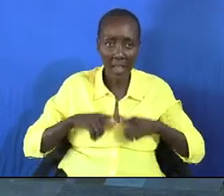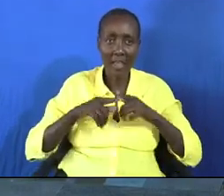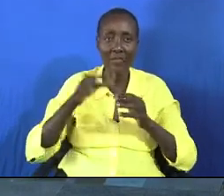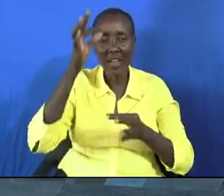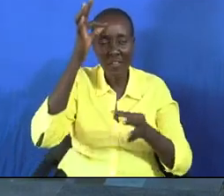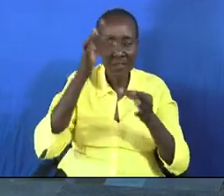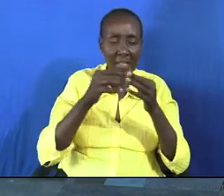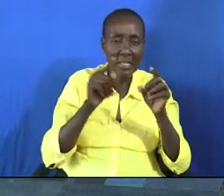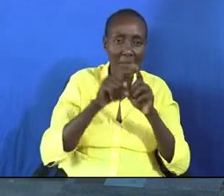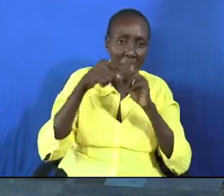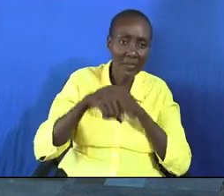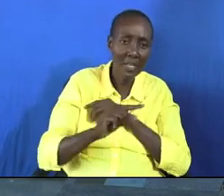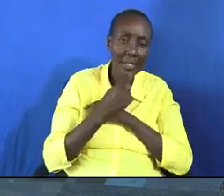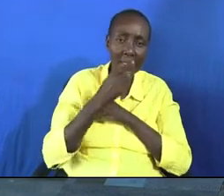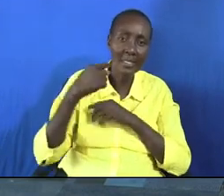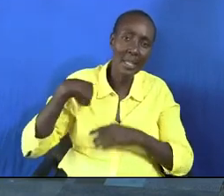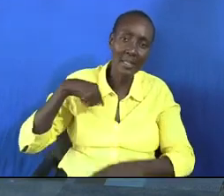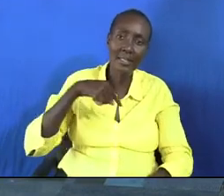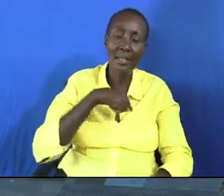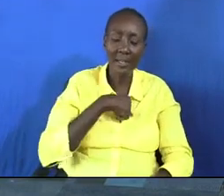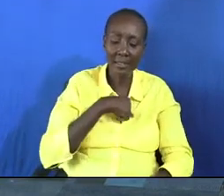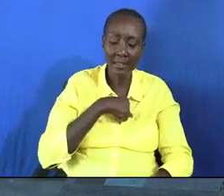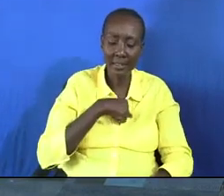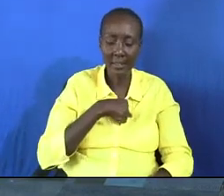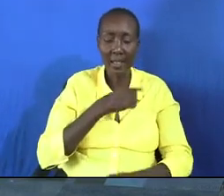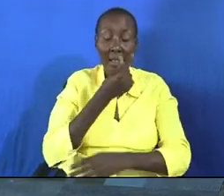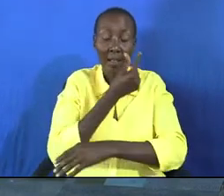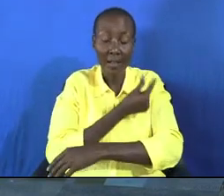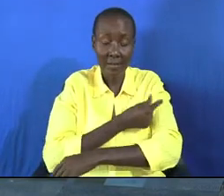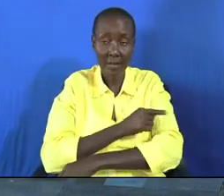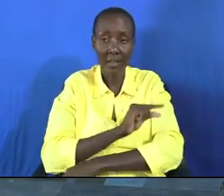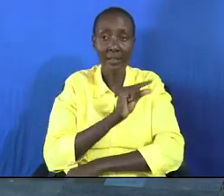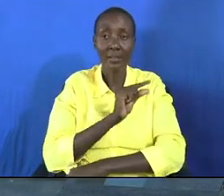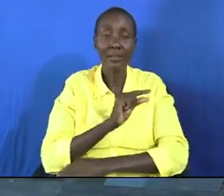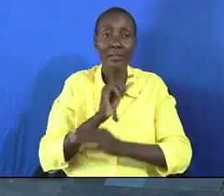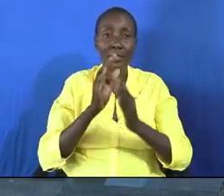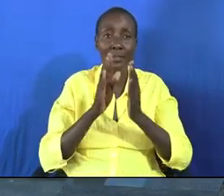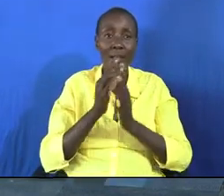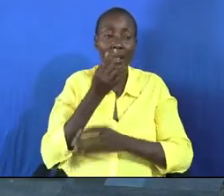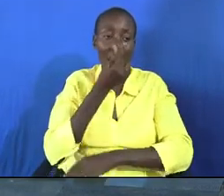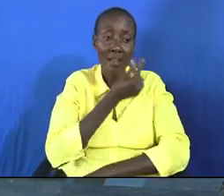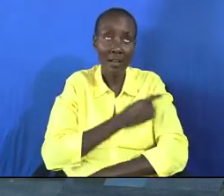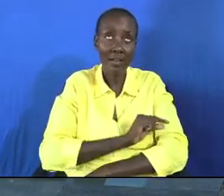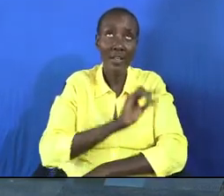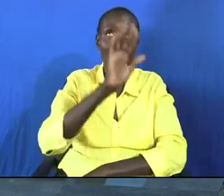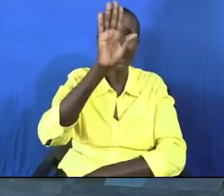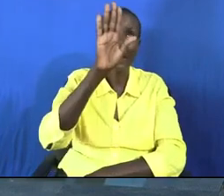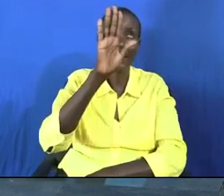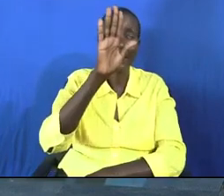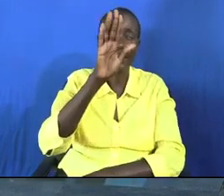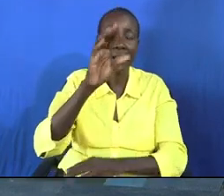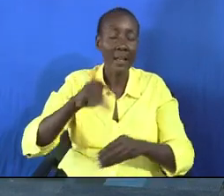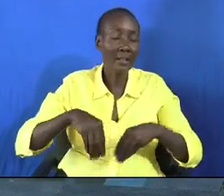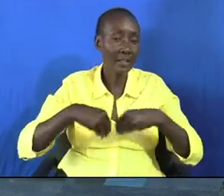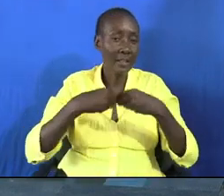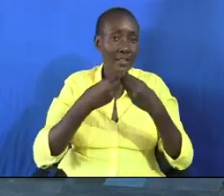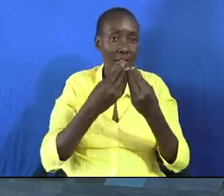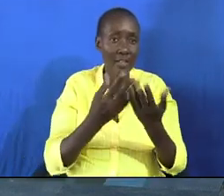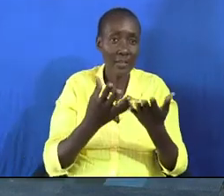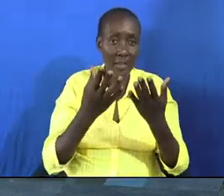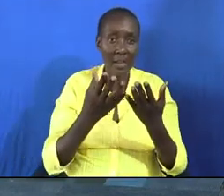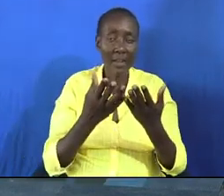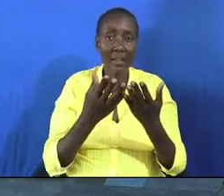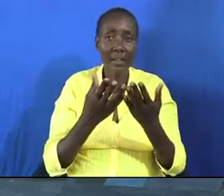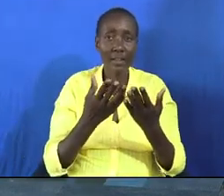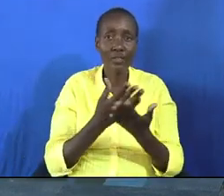him, he tells us grace, his grace has provided to